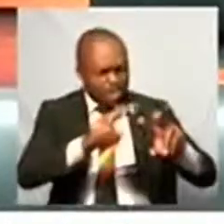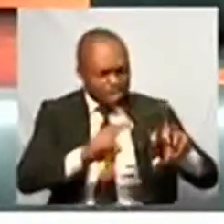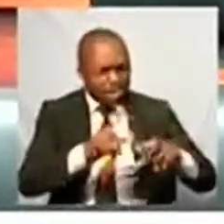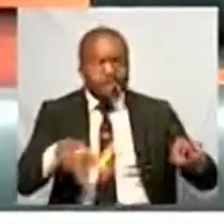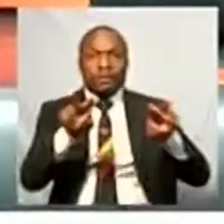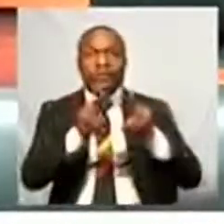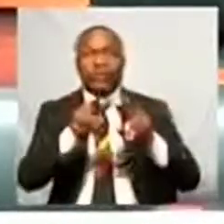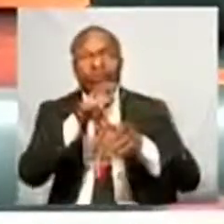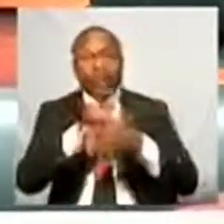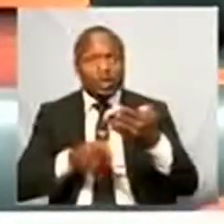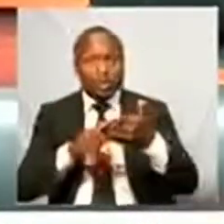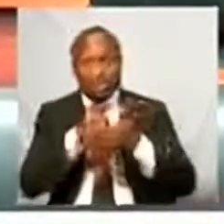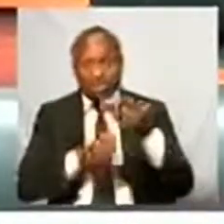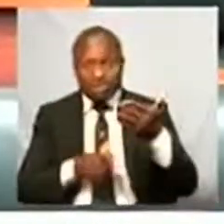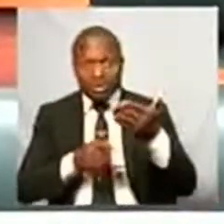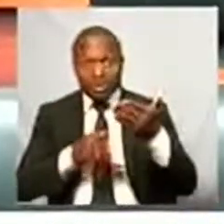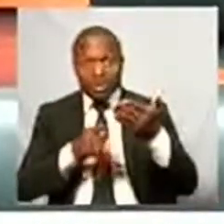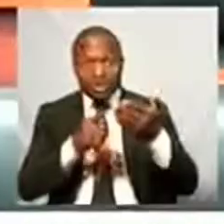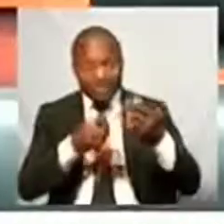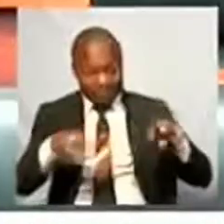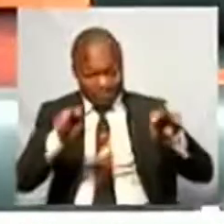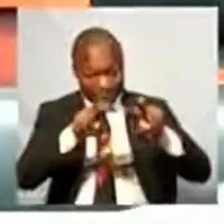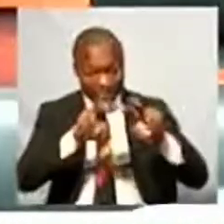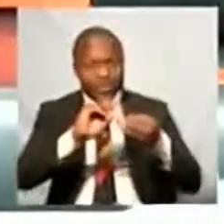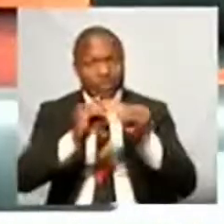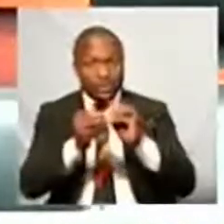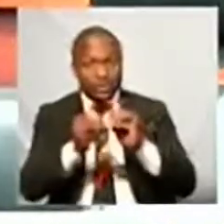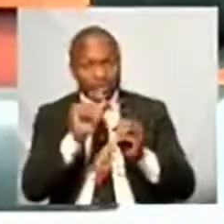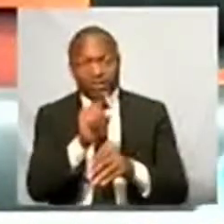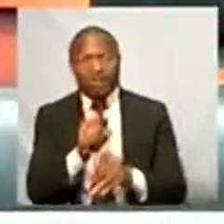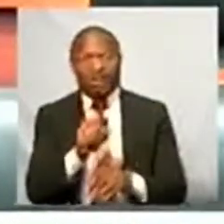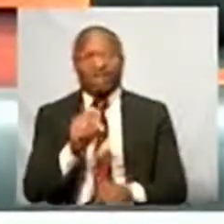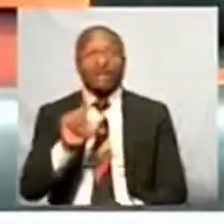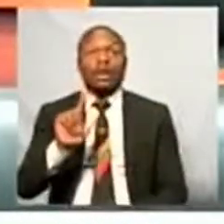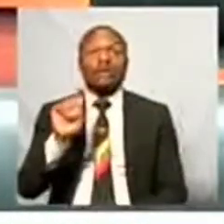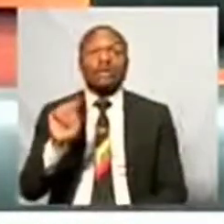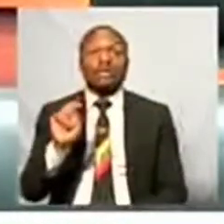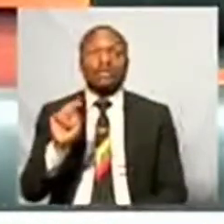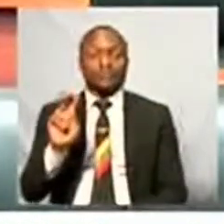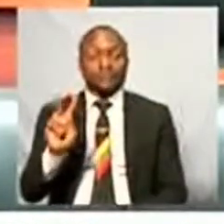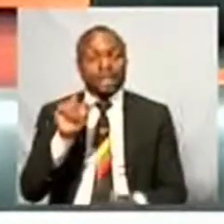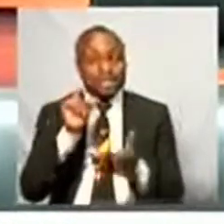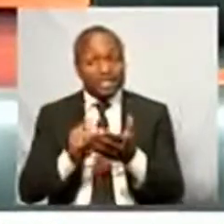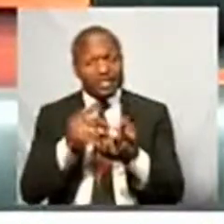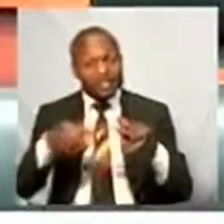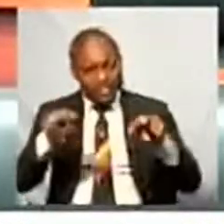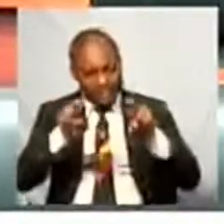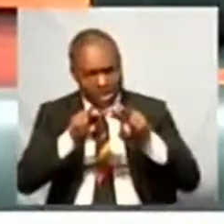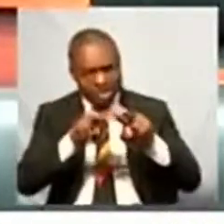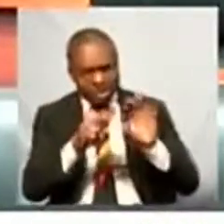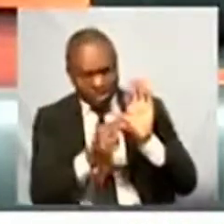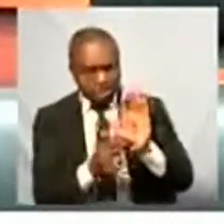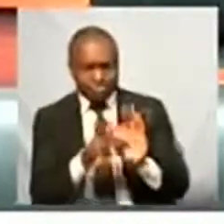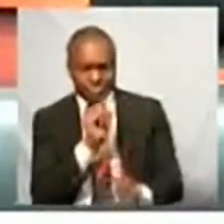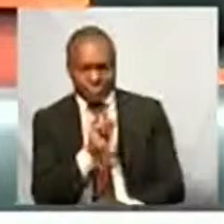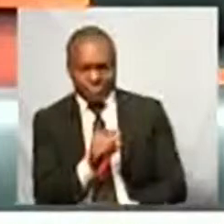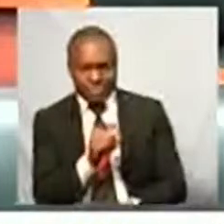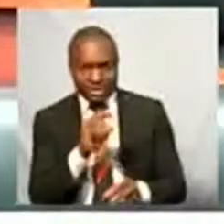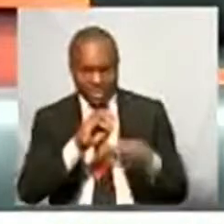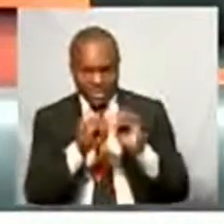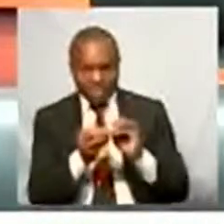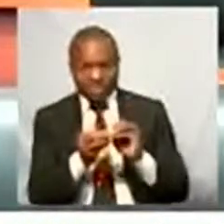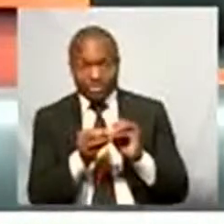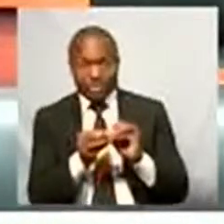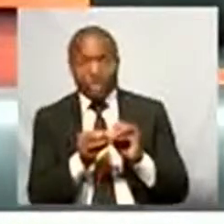Speaker, there's what we call loan-to-value ratio, which is abbreviated as LTV. But Mr. Speaker, this is a ratio that will show you the value of an